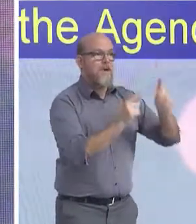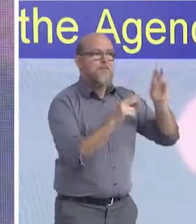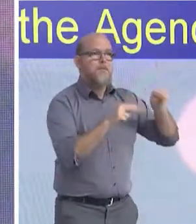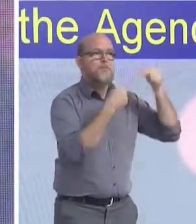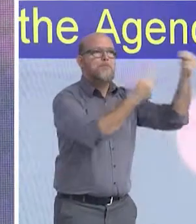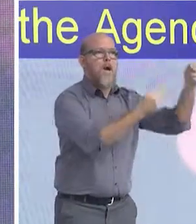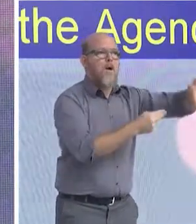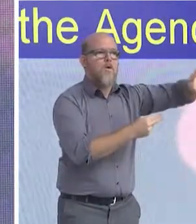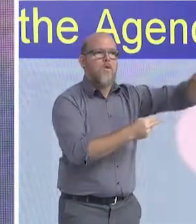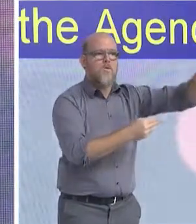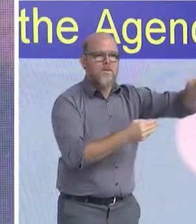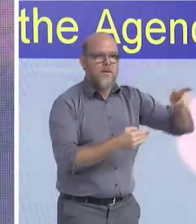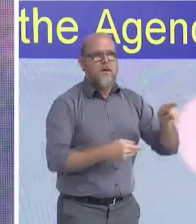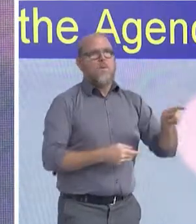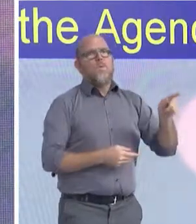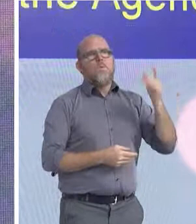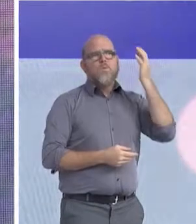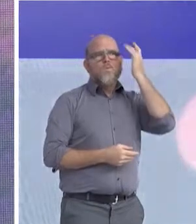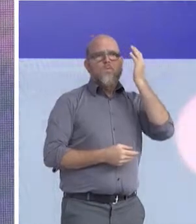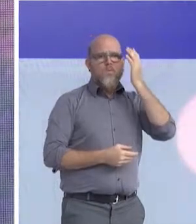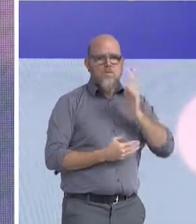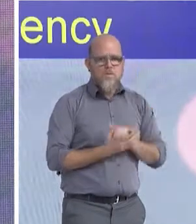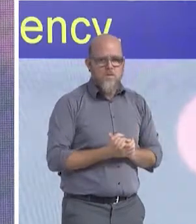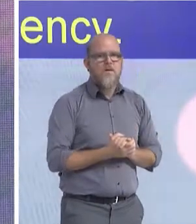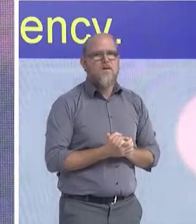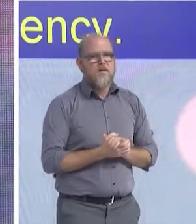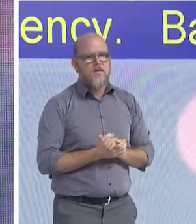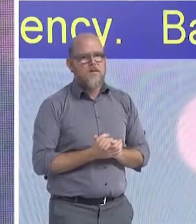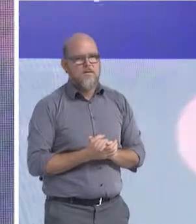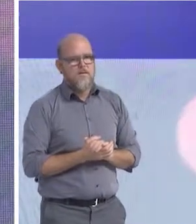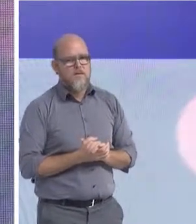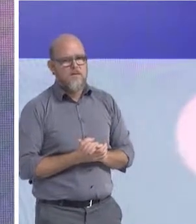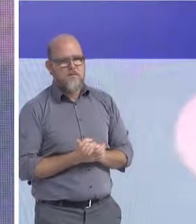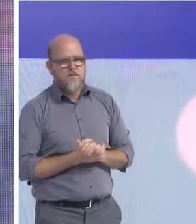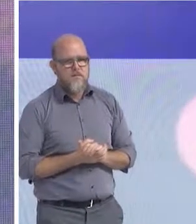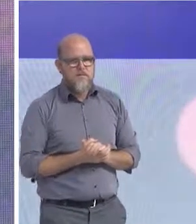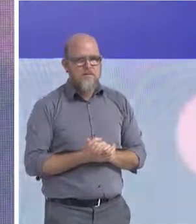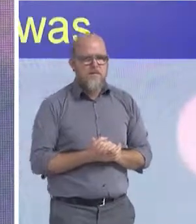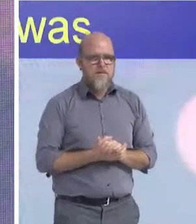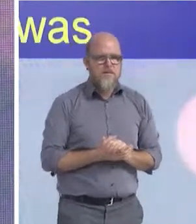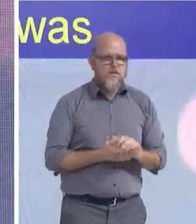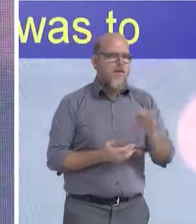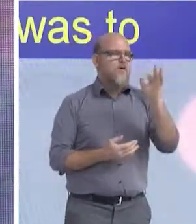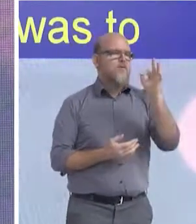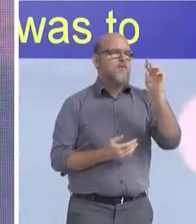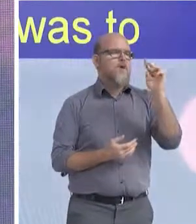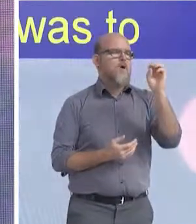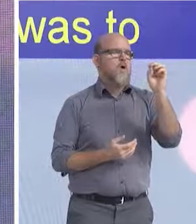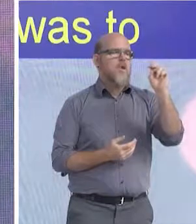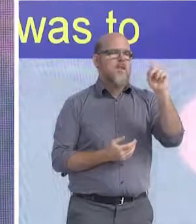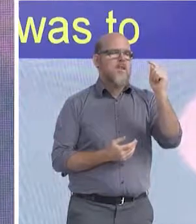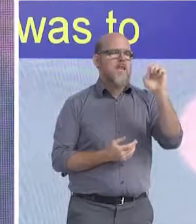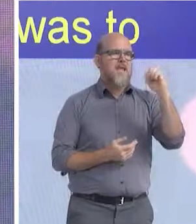border agency. And basically, their role was to supply different states, different member states,